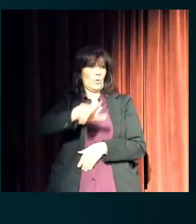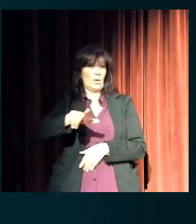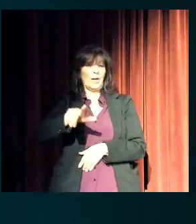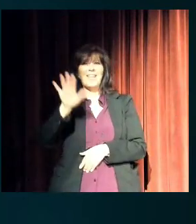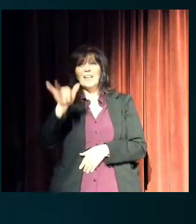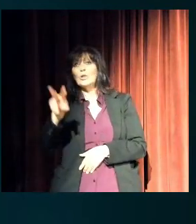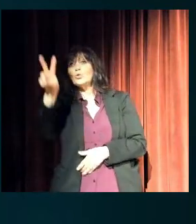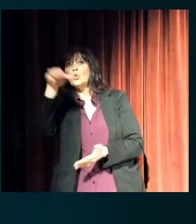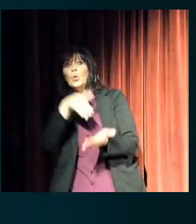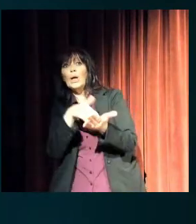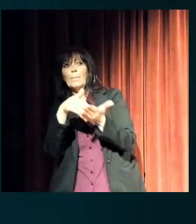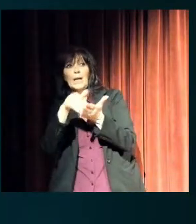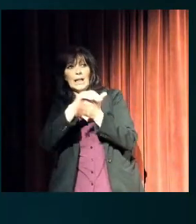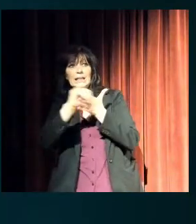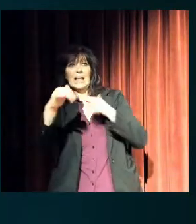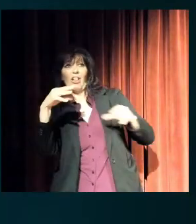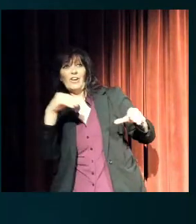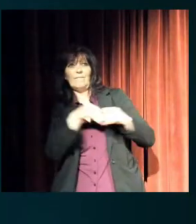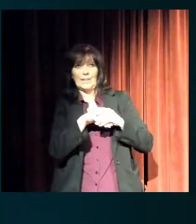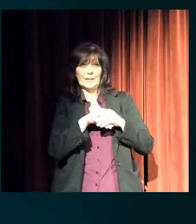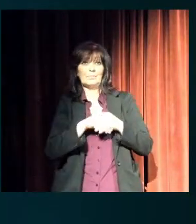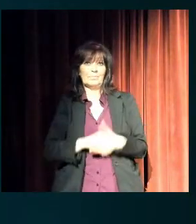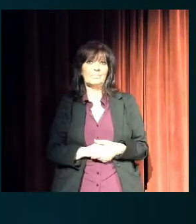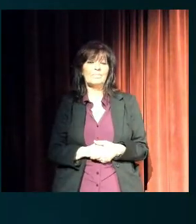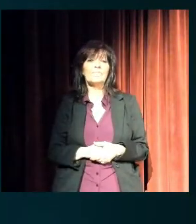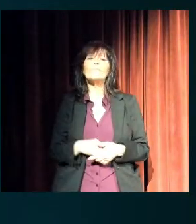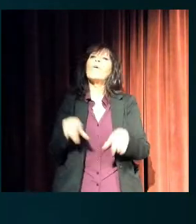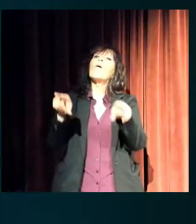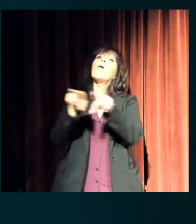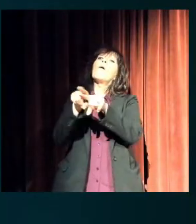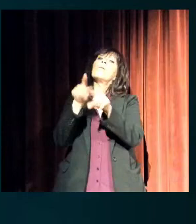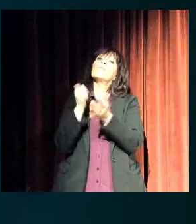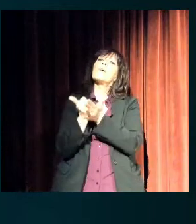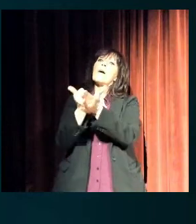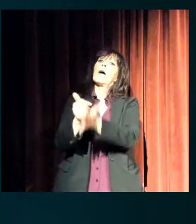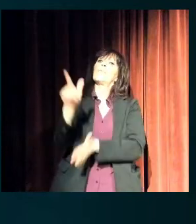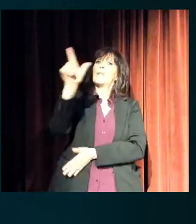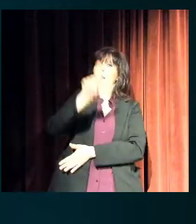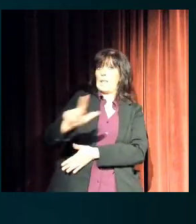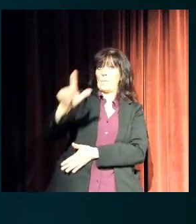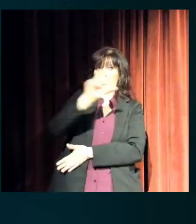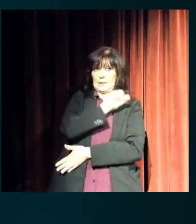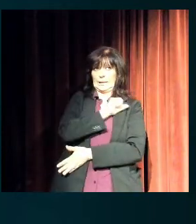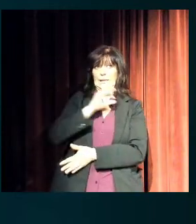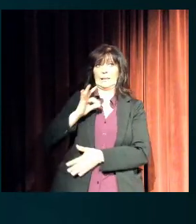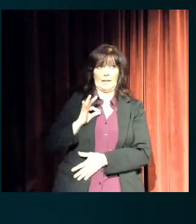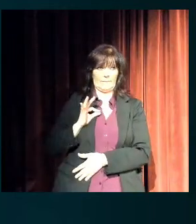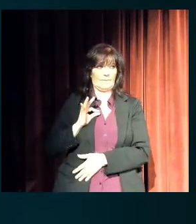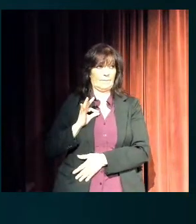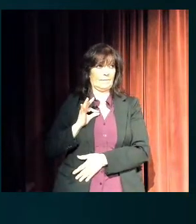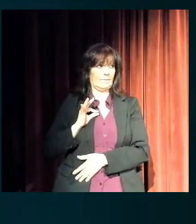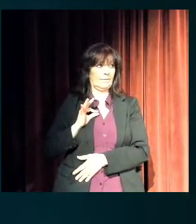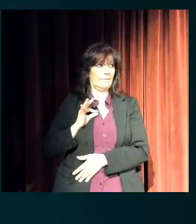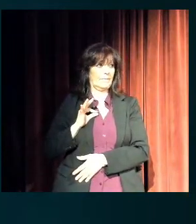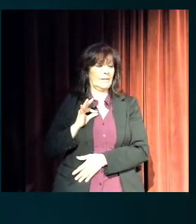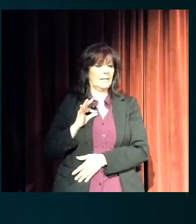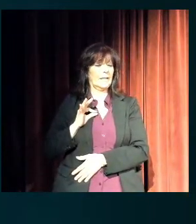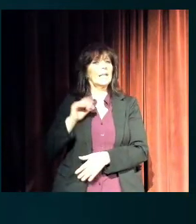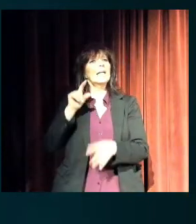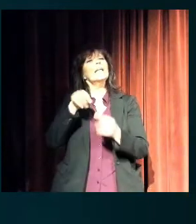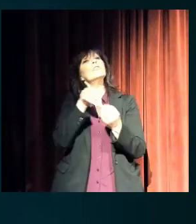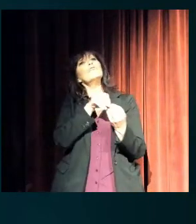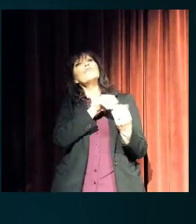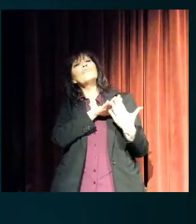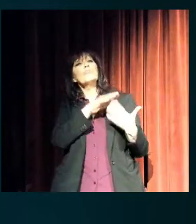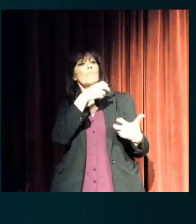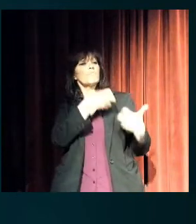$2 million investment. We also assisted the library staff in